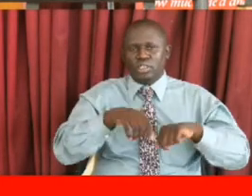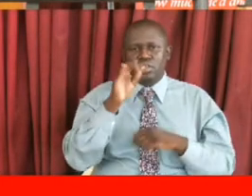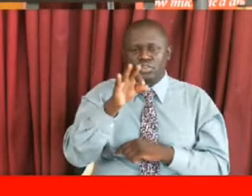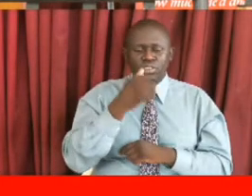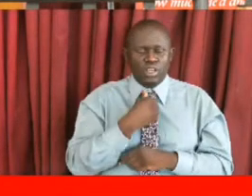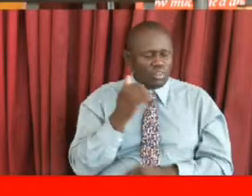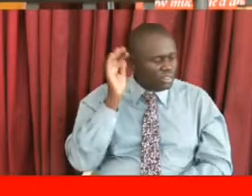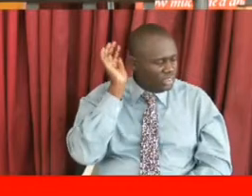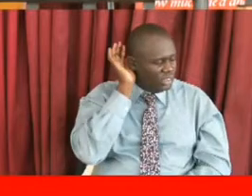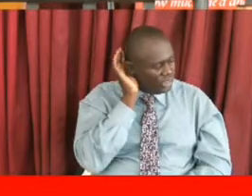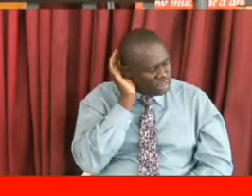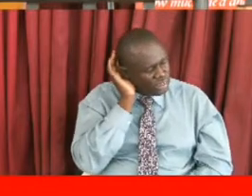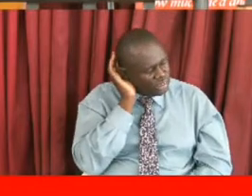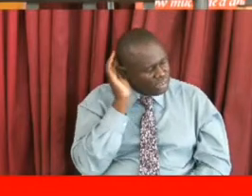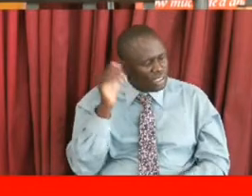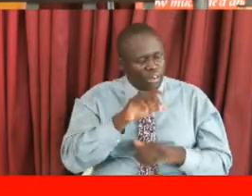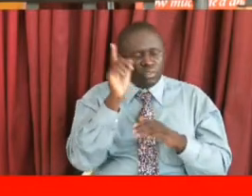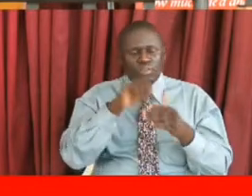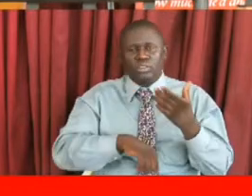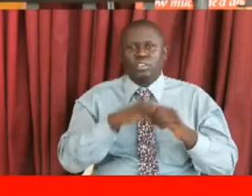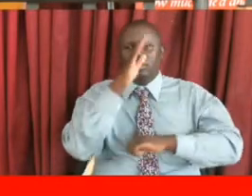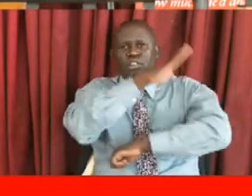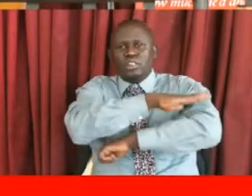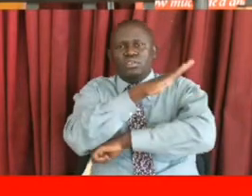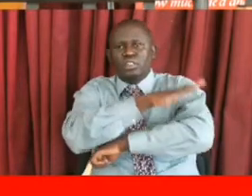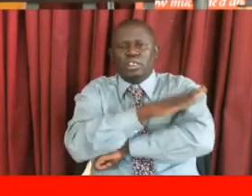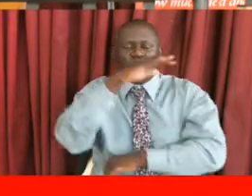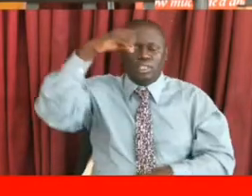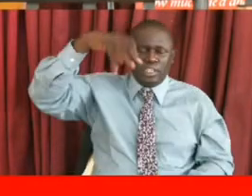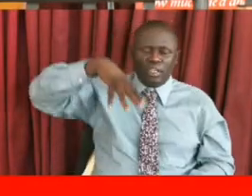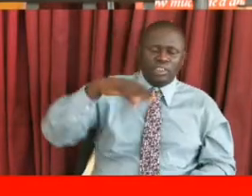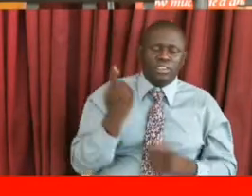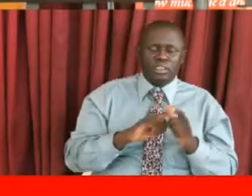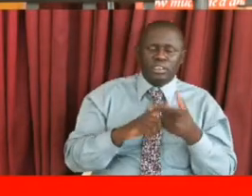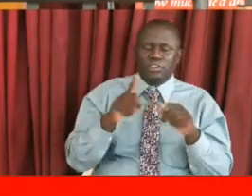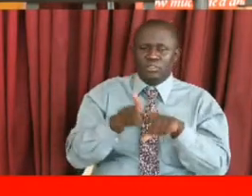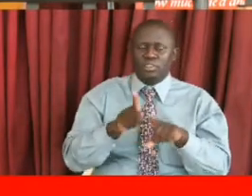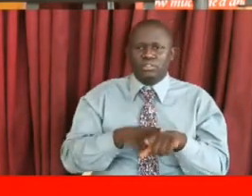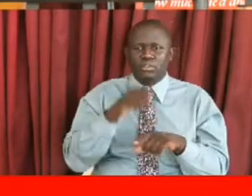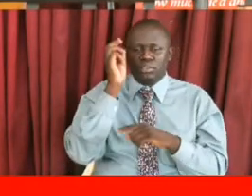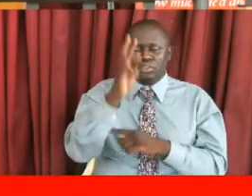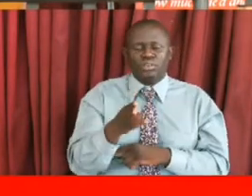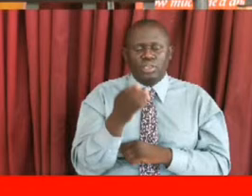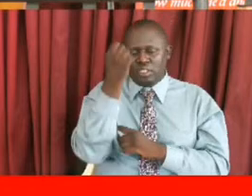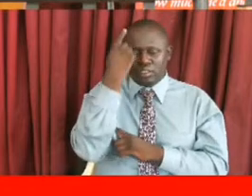on then you will understand this even better